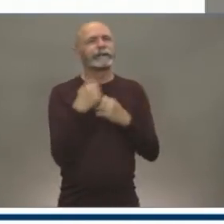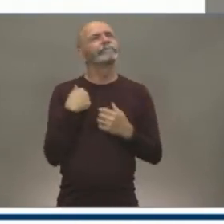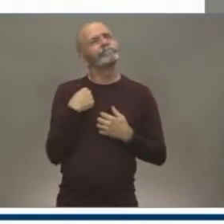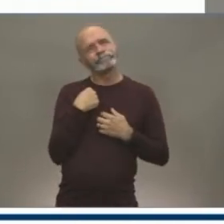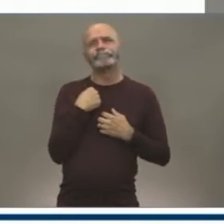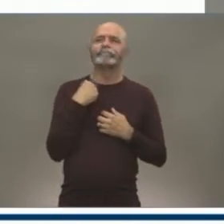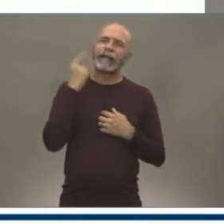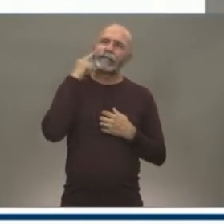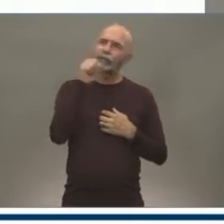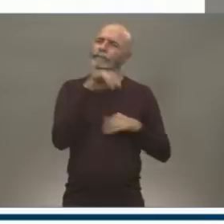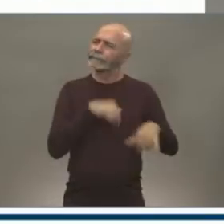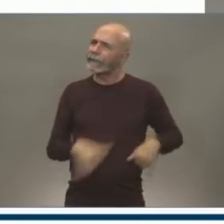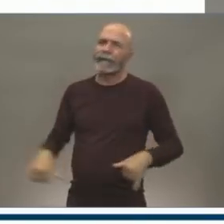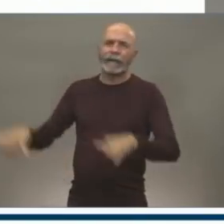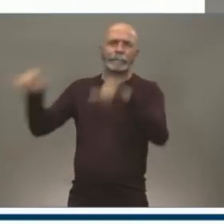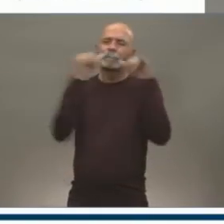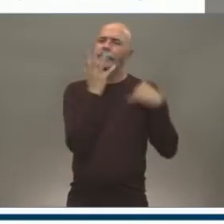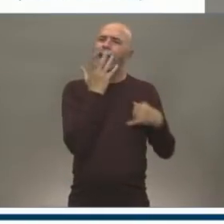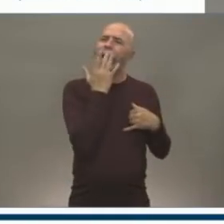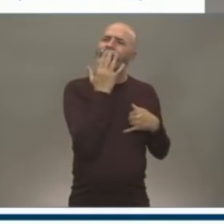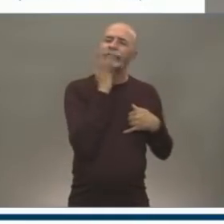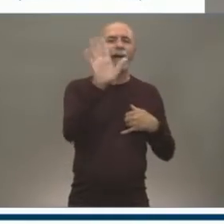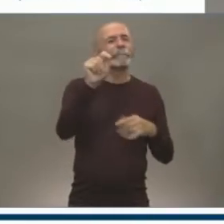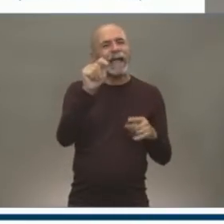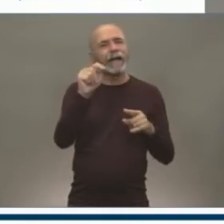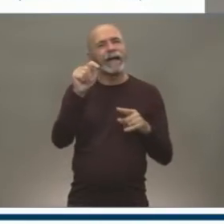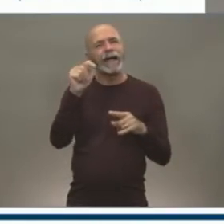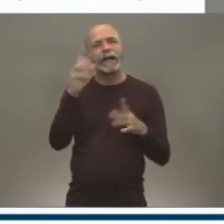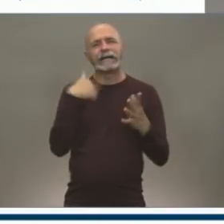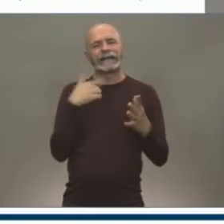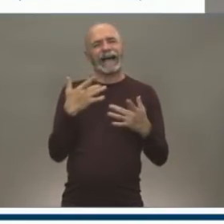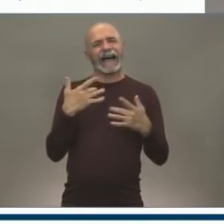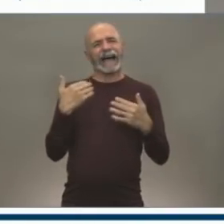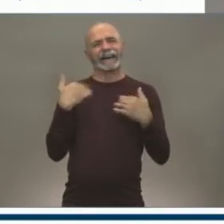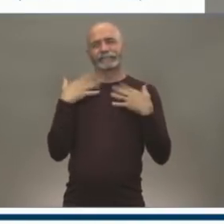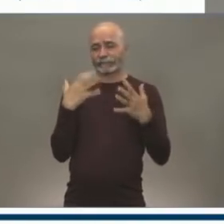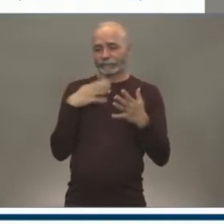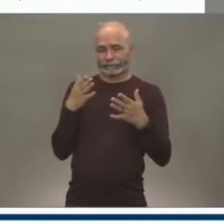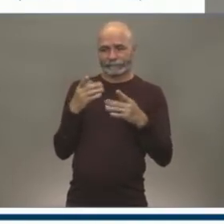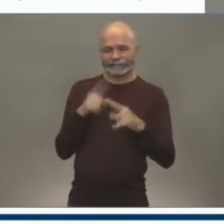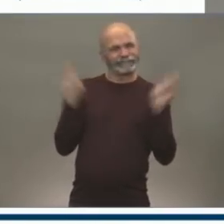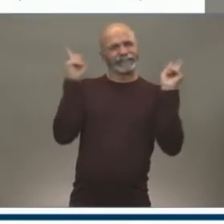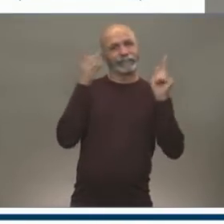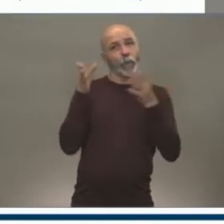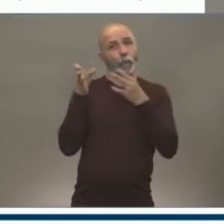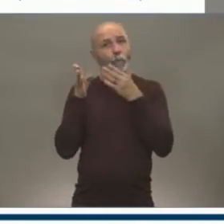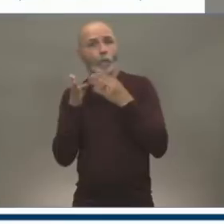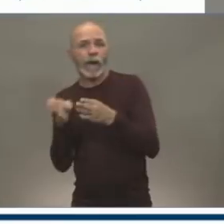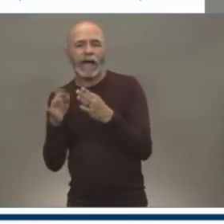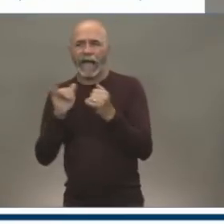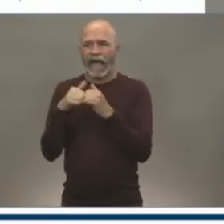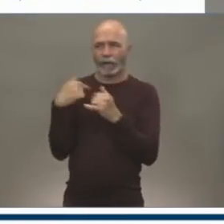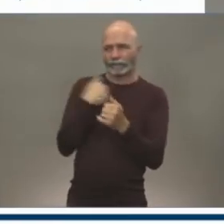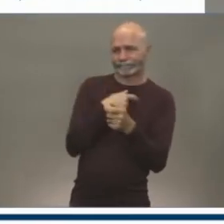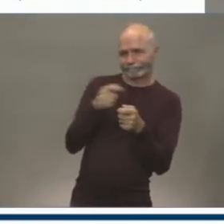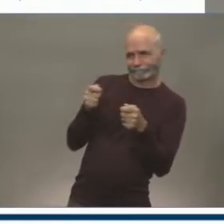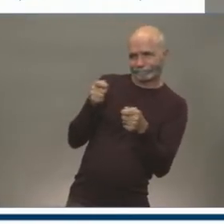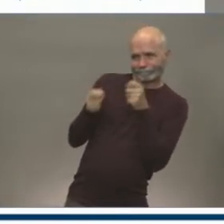possible, but we also have different ways, to some extent, thinking on how we achieve the same end.